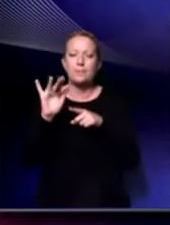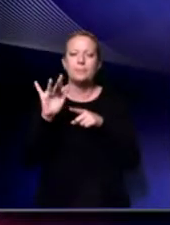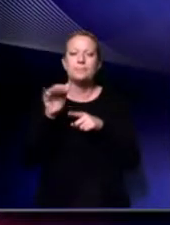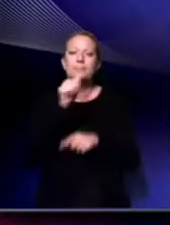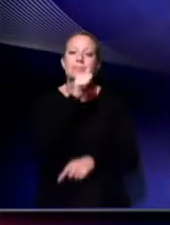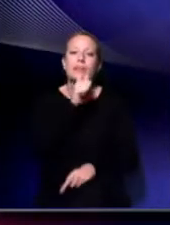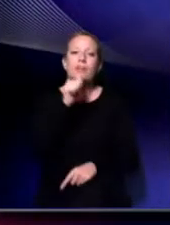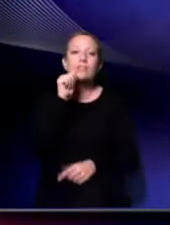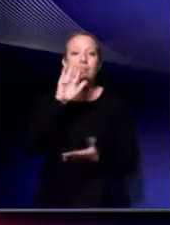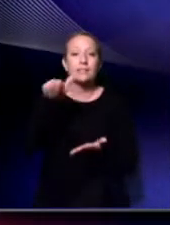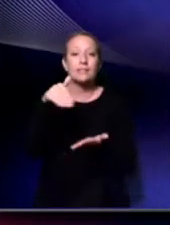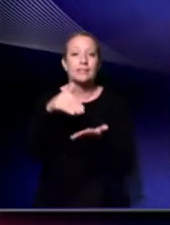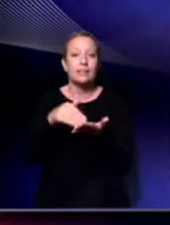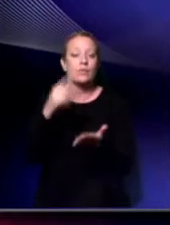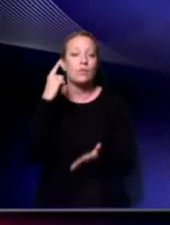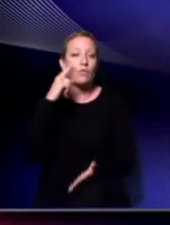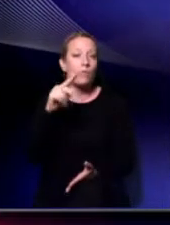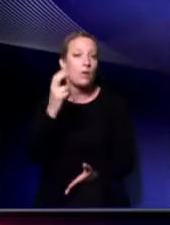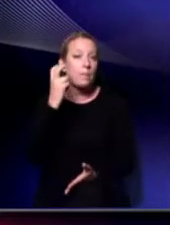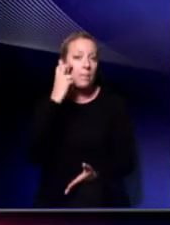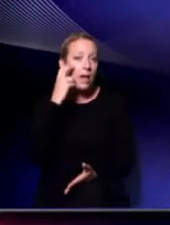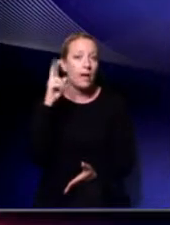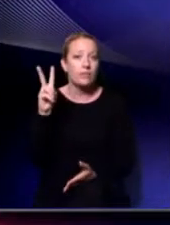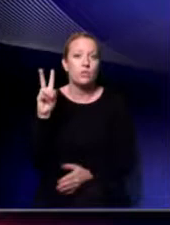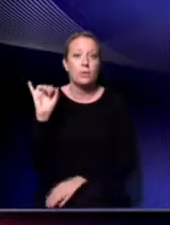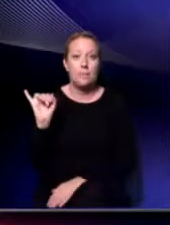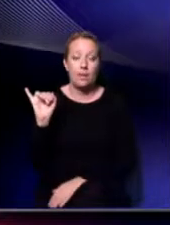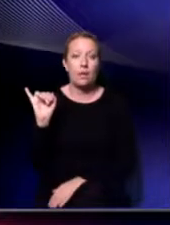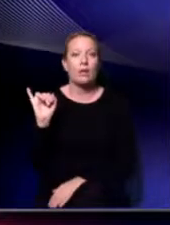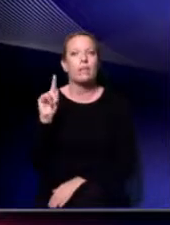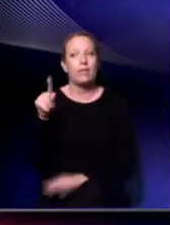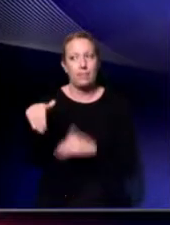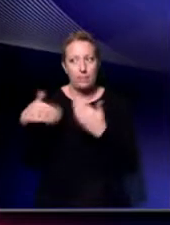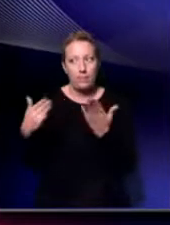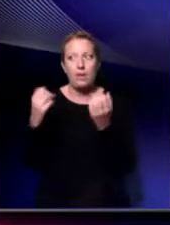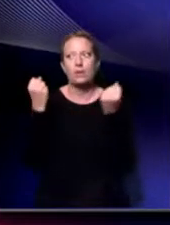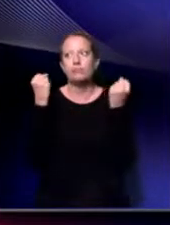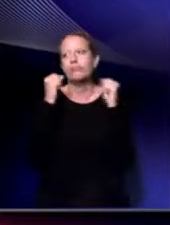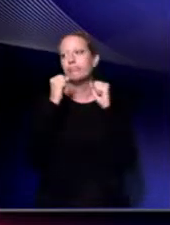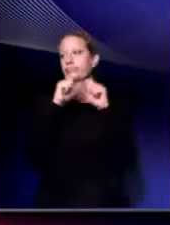Arizona Center for Blind and Visually Impaired. They do a lot of trainings for